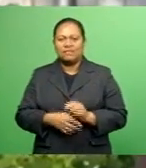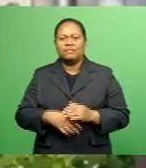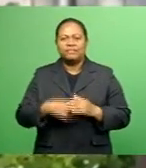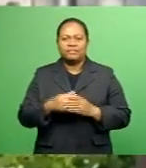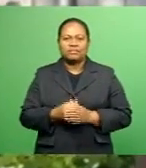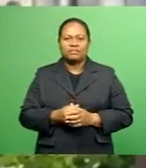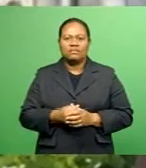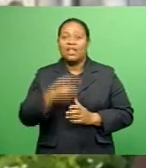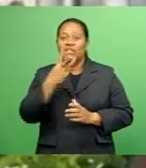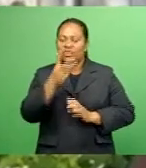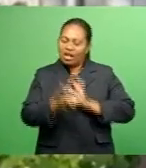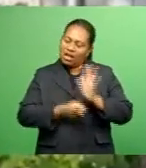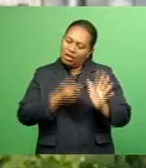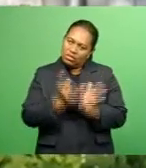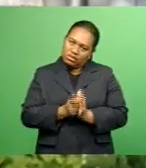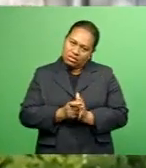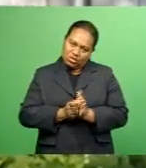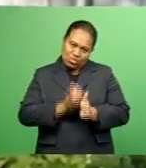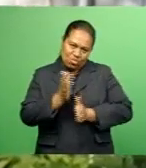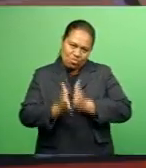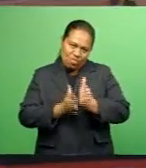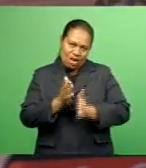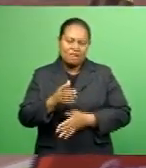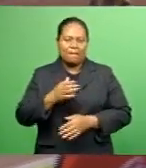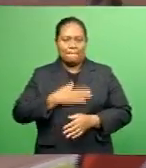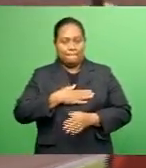takes 3 hours for me.